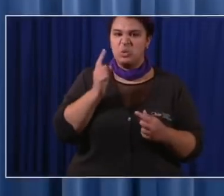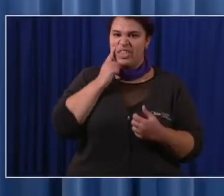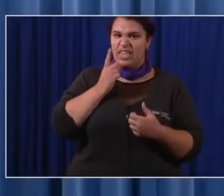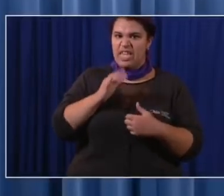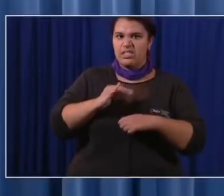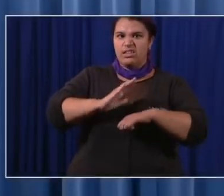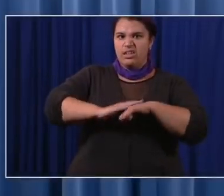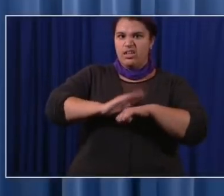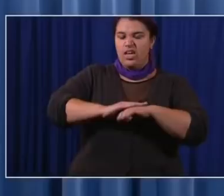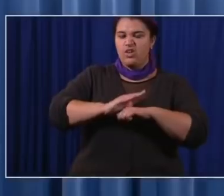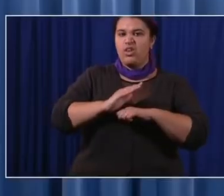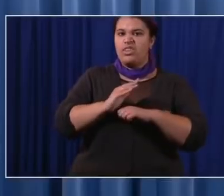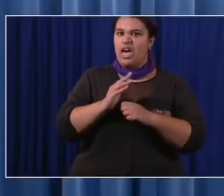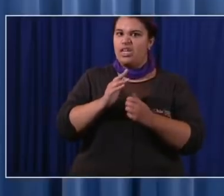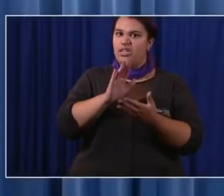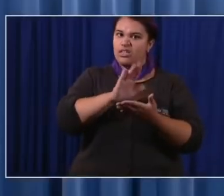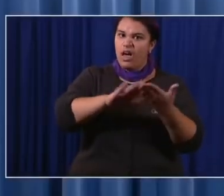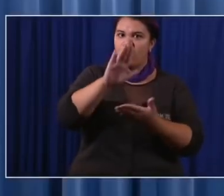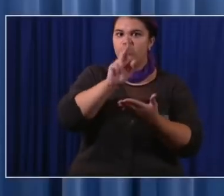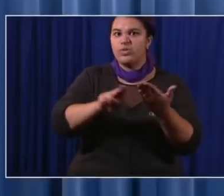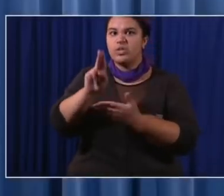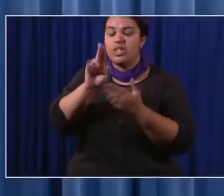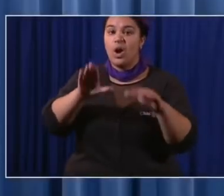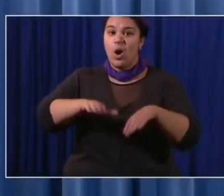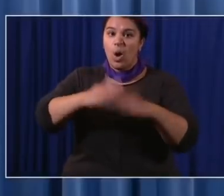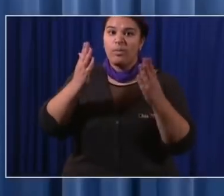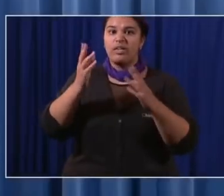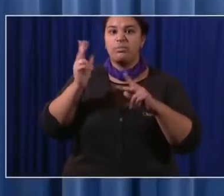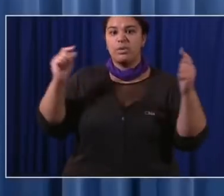universities back open may not work?